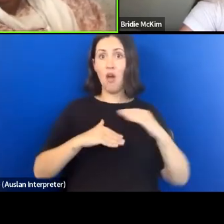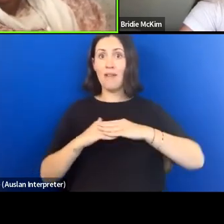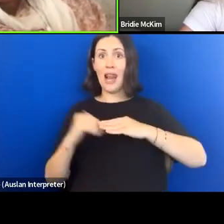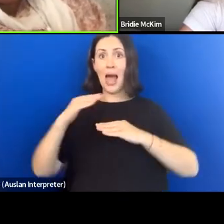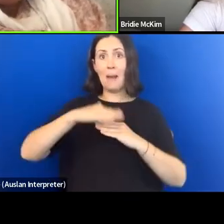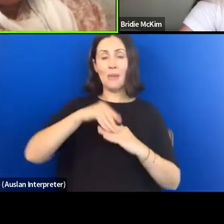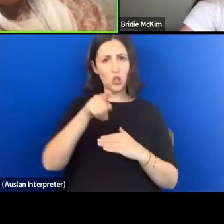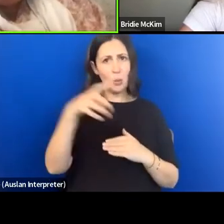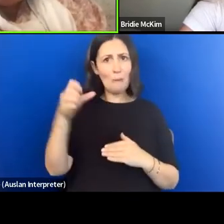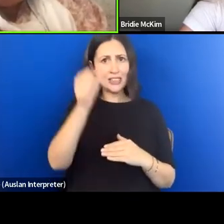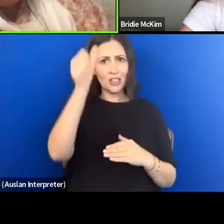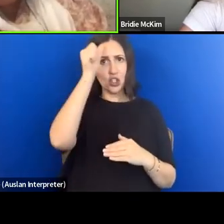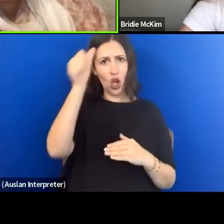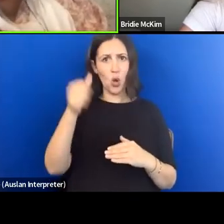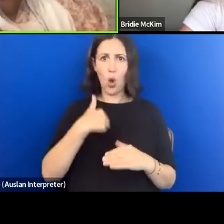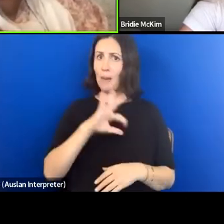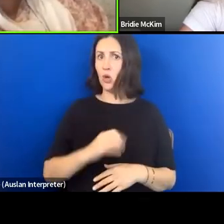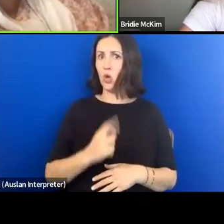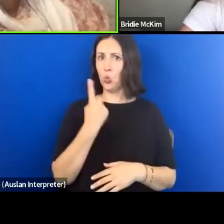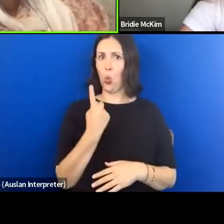acknowledging the